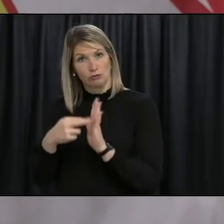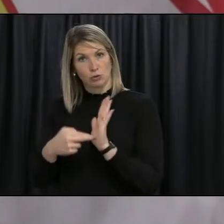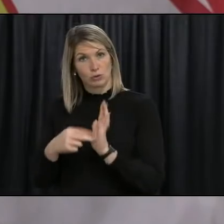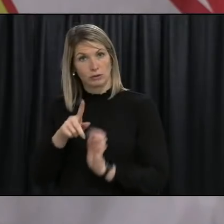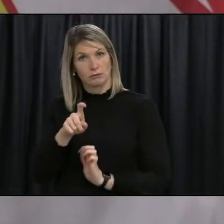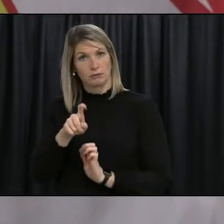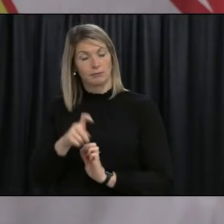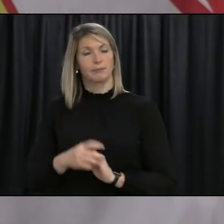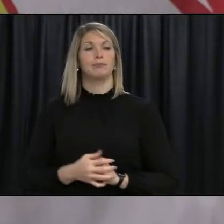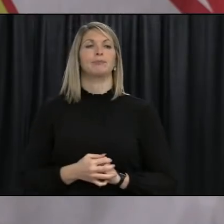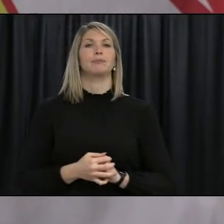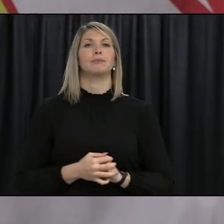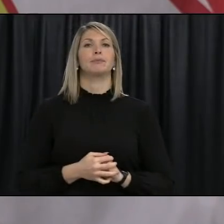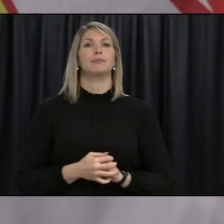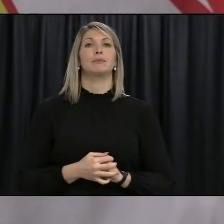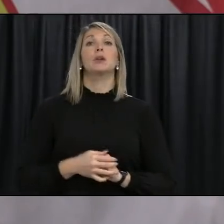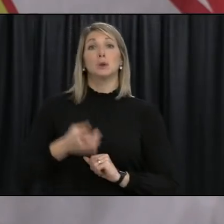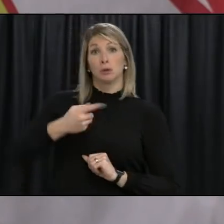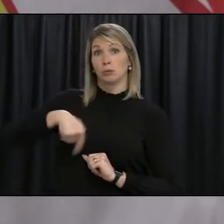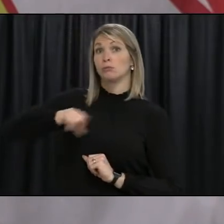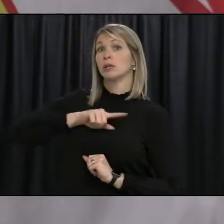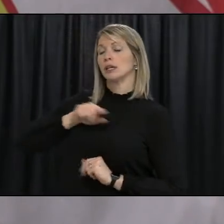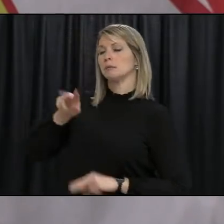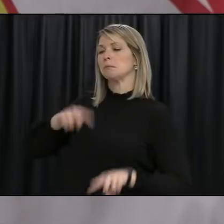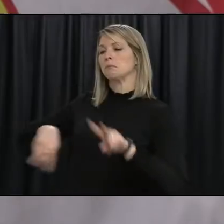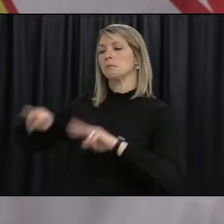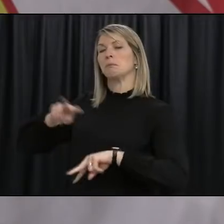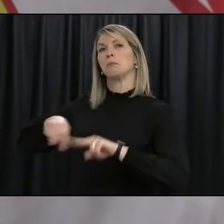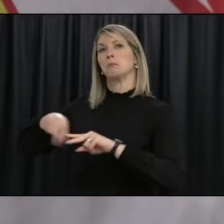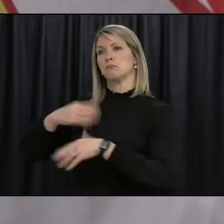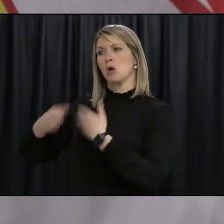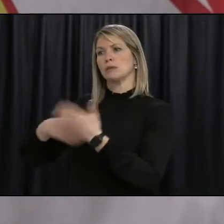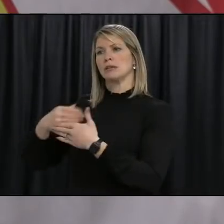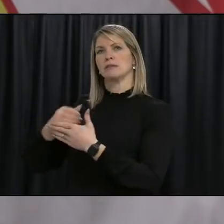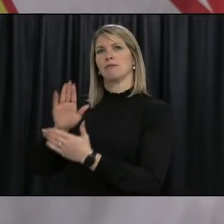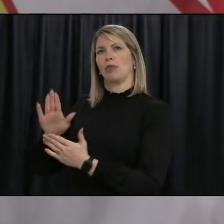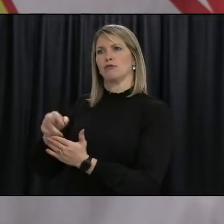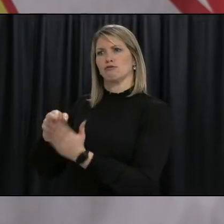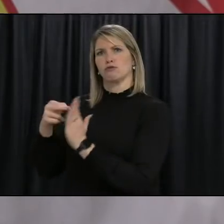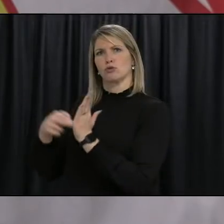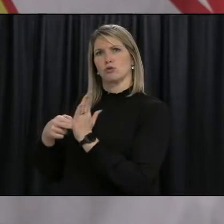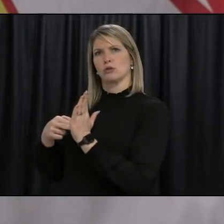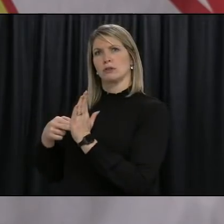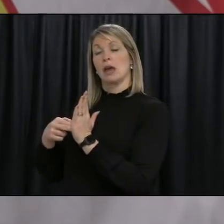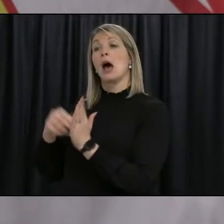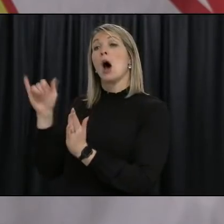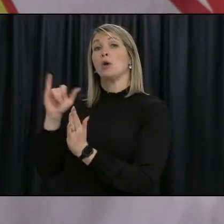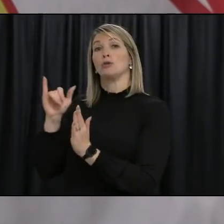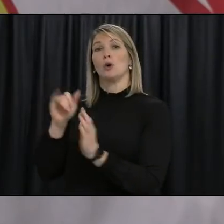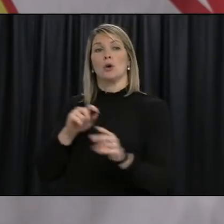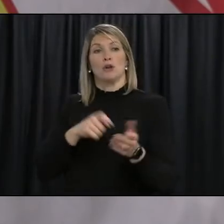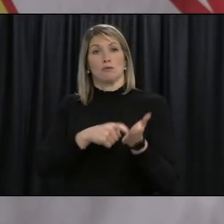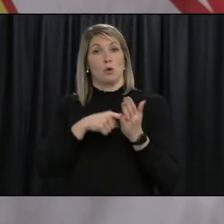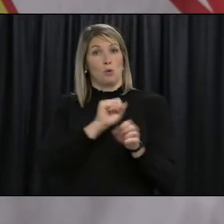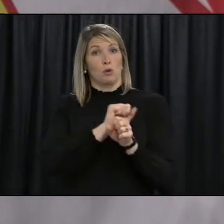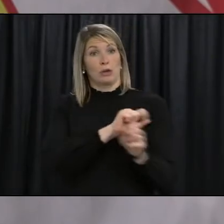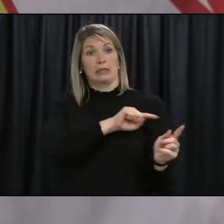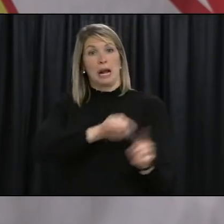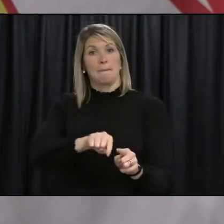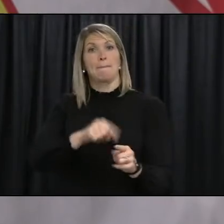So we are examining the process for essential workers and essential healthcare workers coming into the